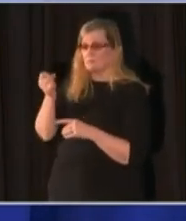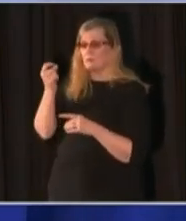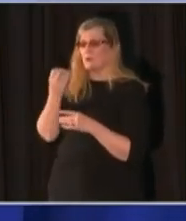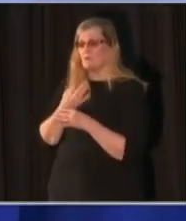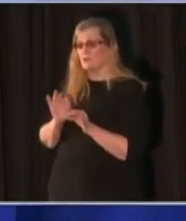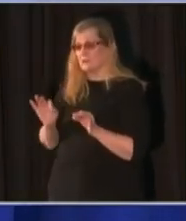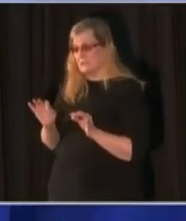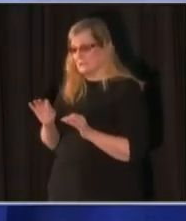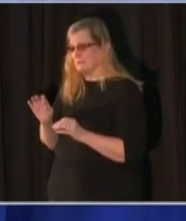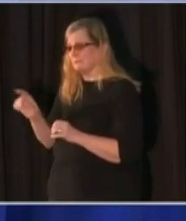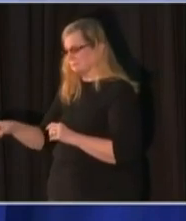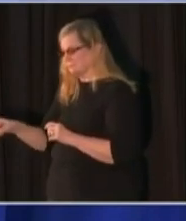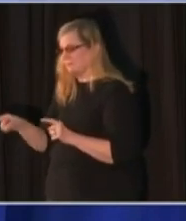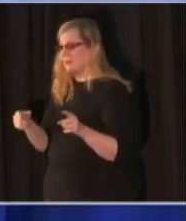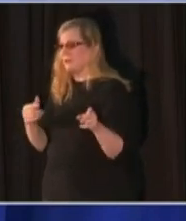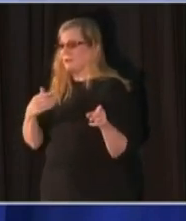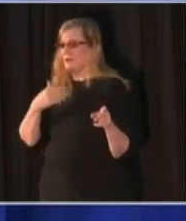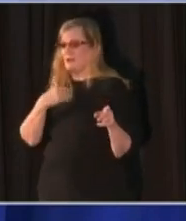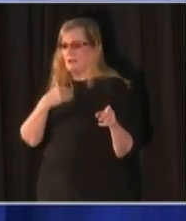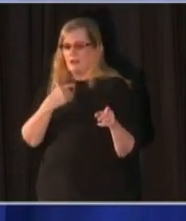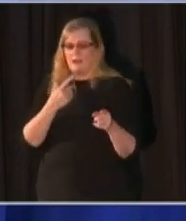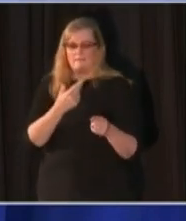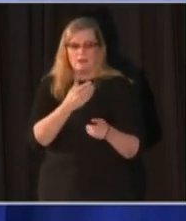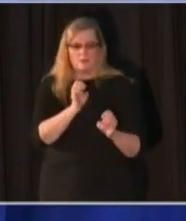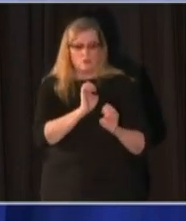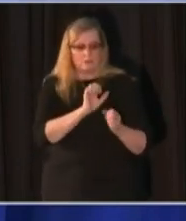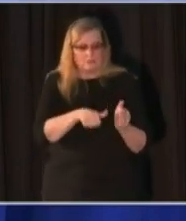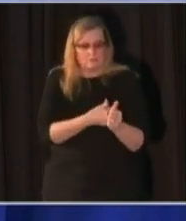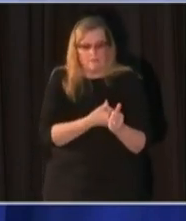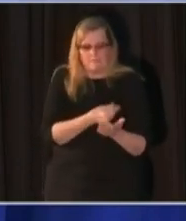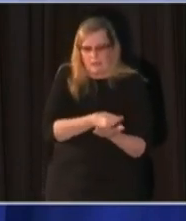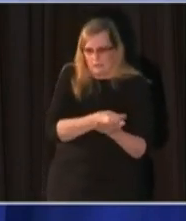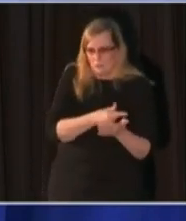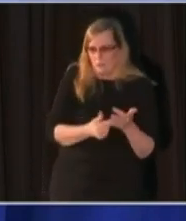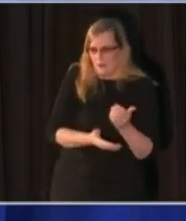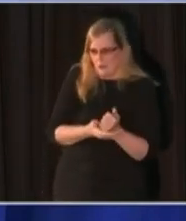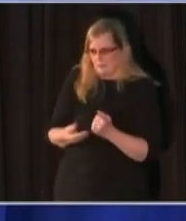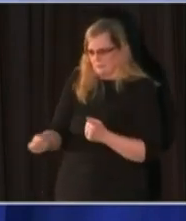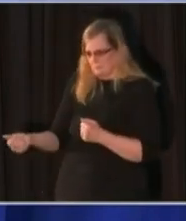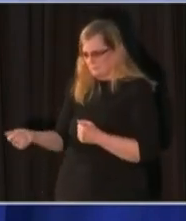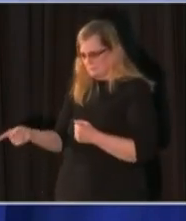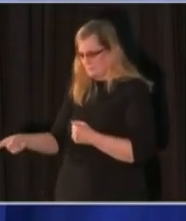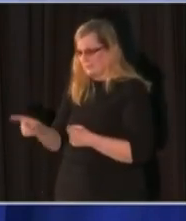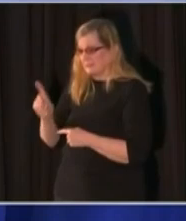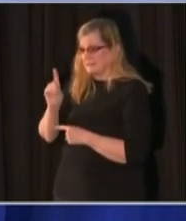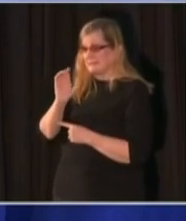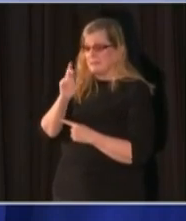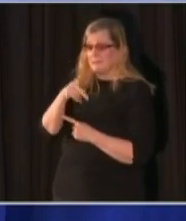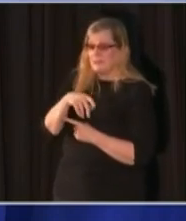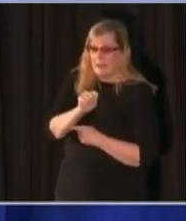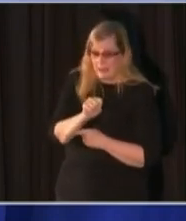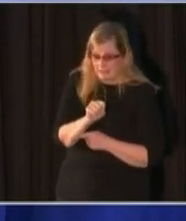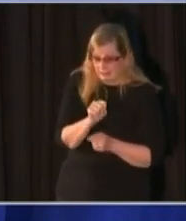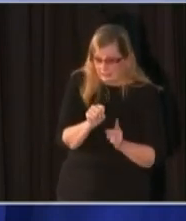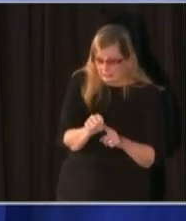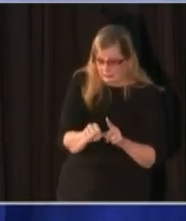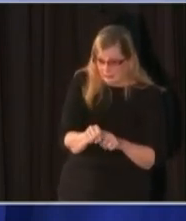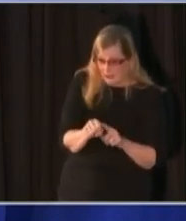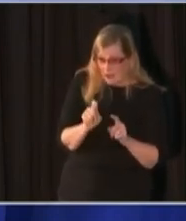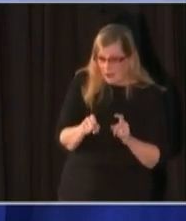then giveaways at the 10 school sites, these are hot meals and free tours of groceries? So we will maintain